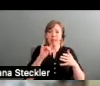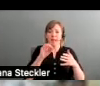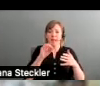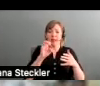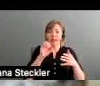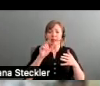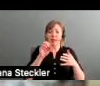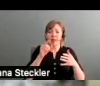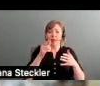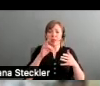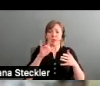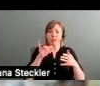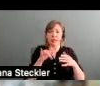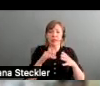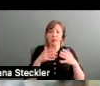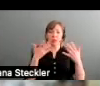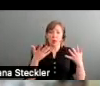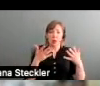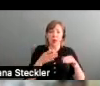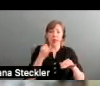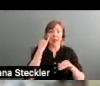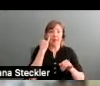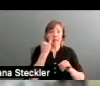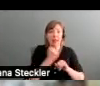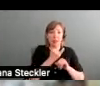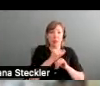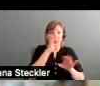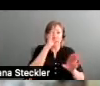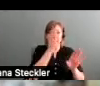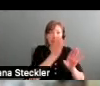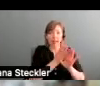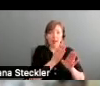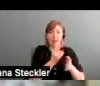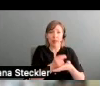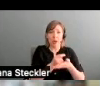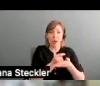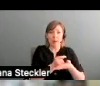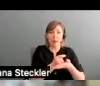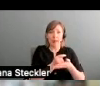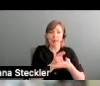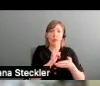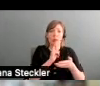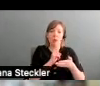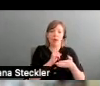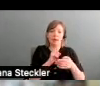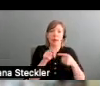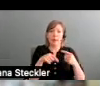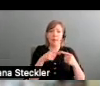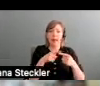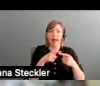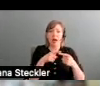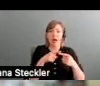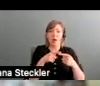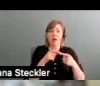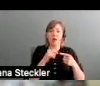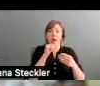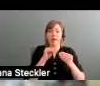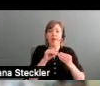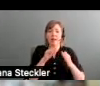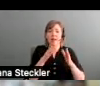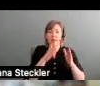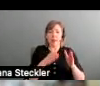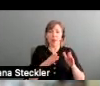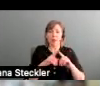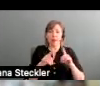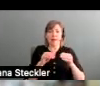ideologically. So if institutional psychotherapy was about not fixing the person, but fixing